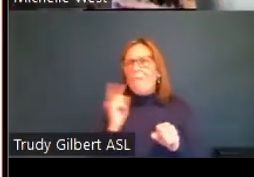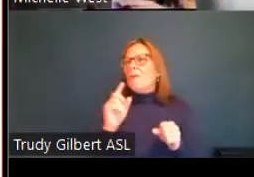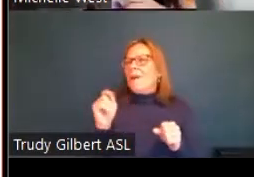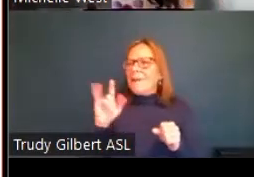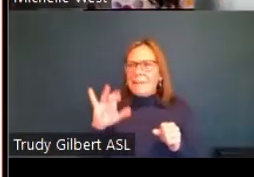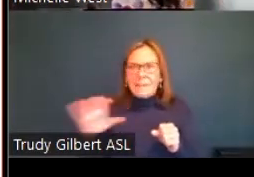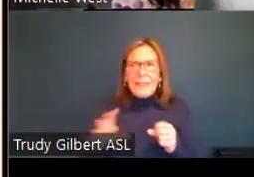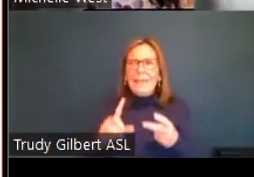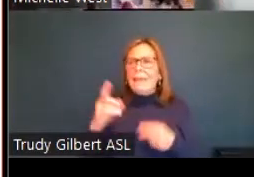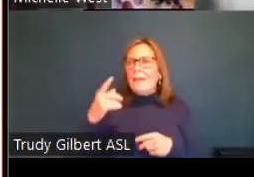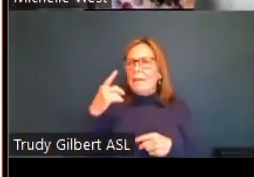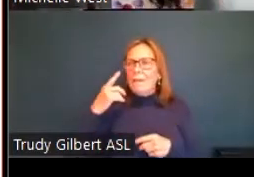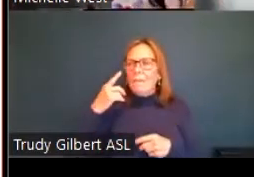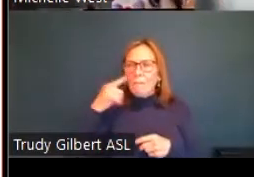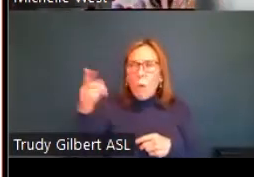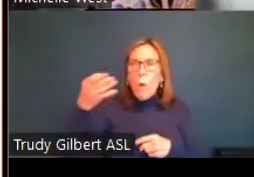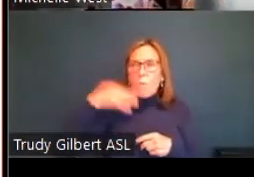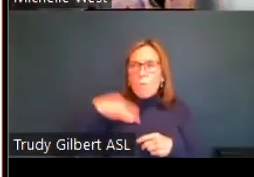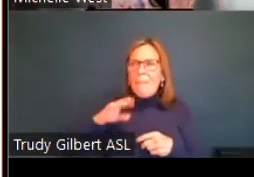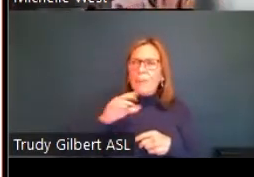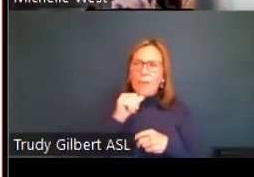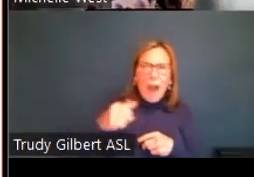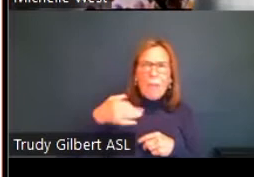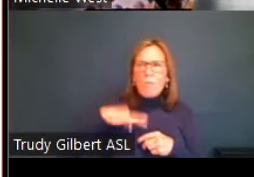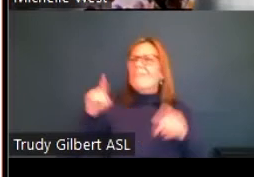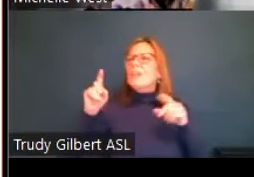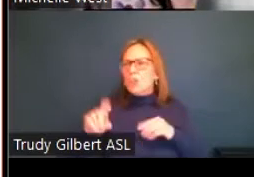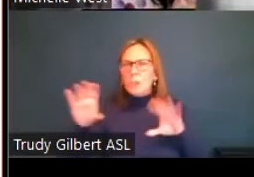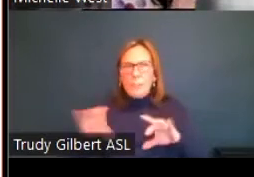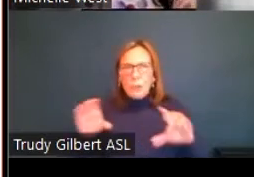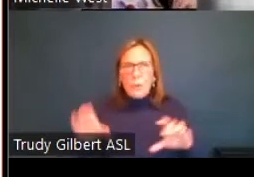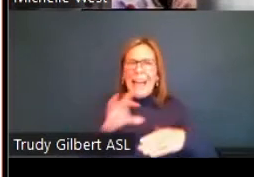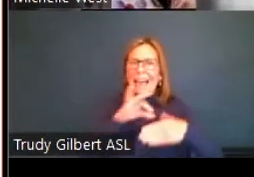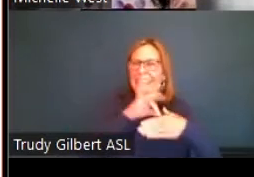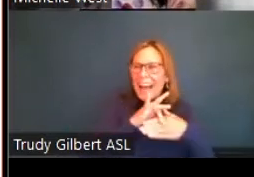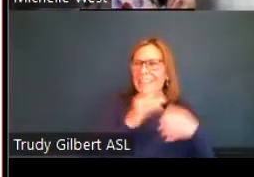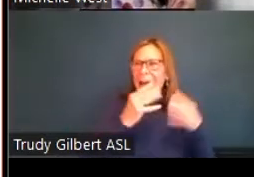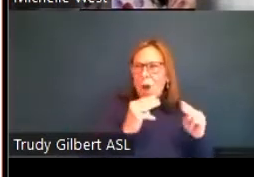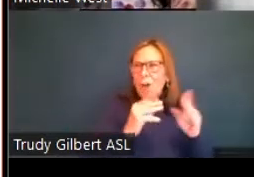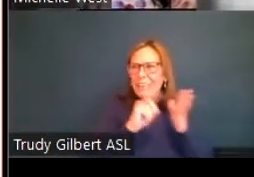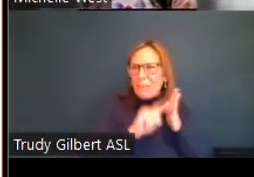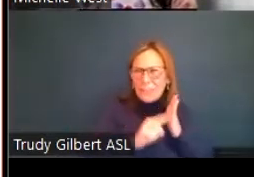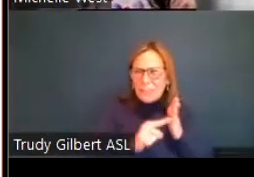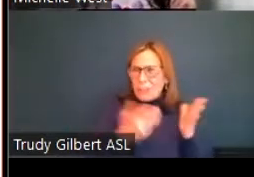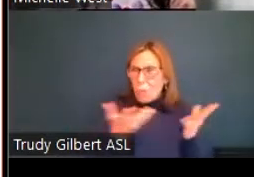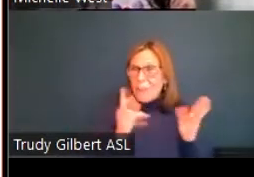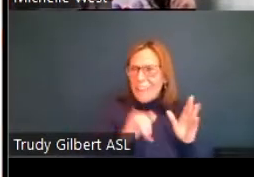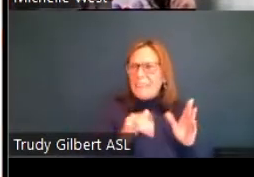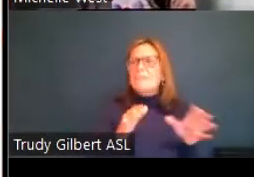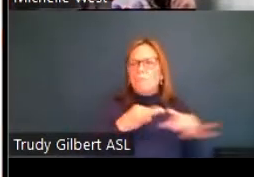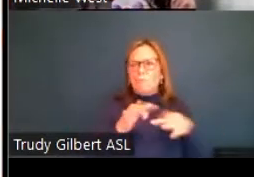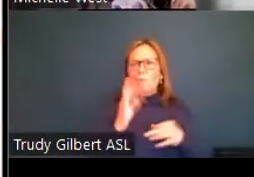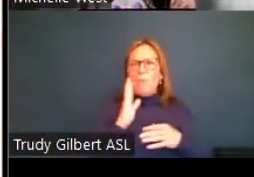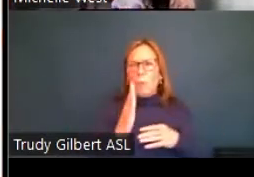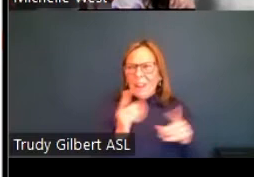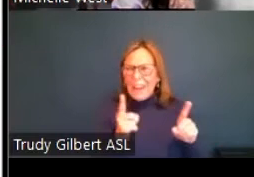for-profit should be doing, and that's content marketing and repurposing. I'll go into what that is. Let me see. We have a question. Let me